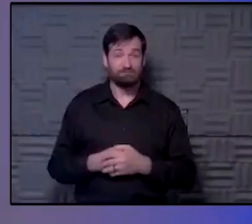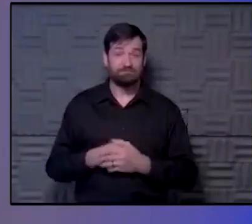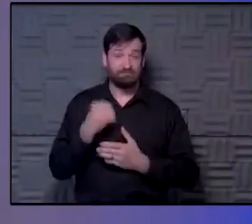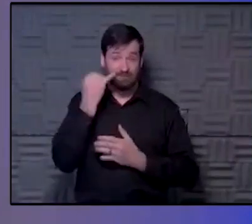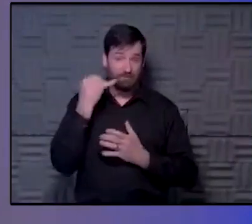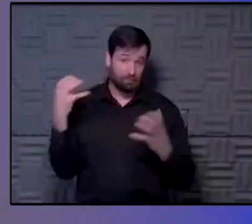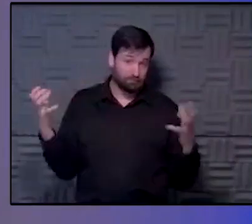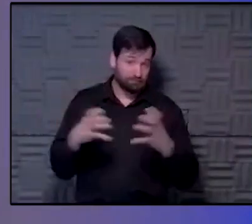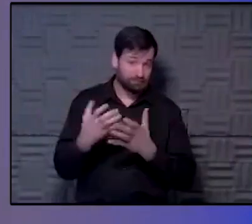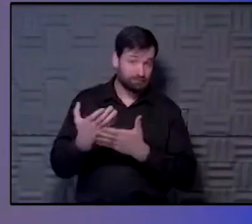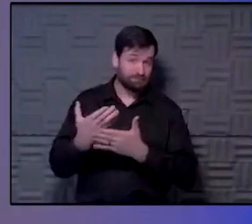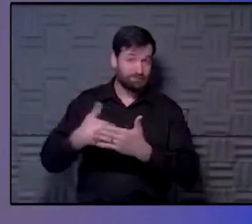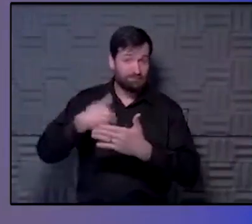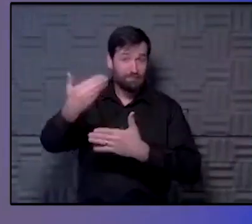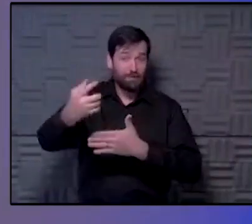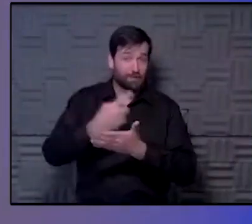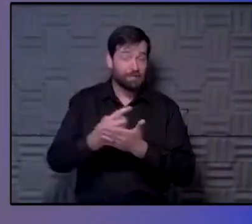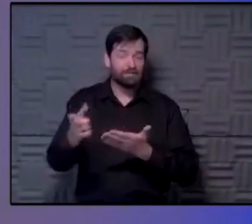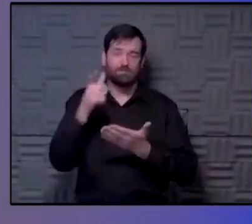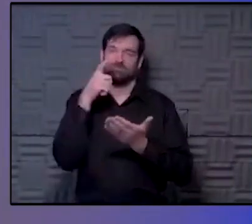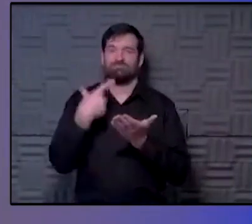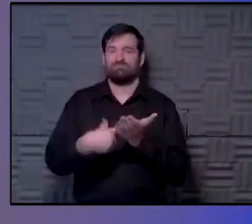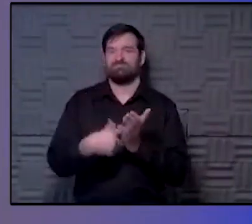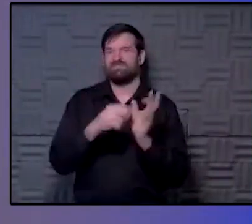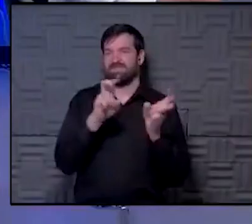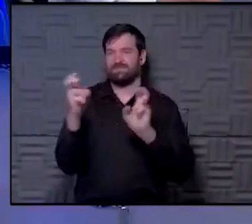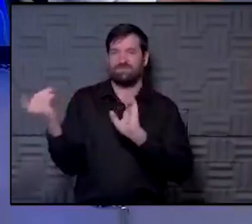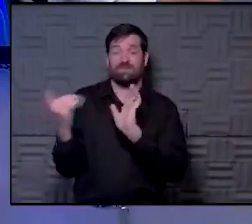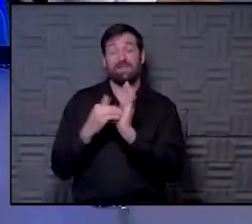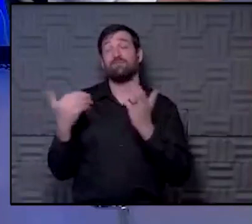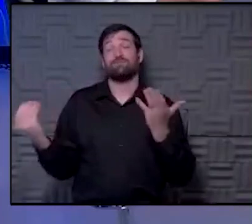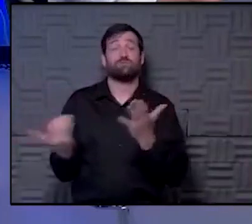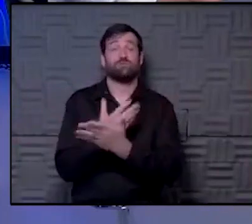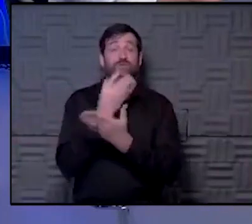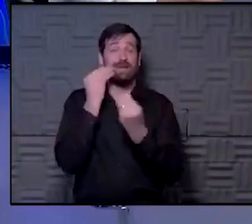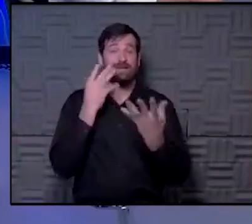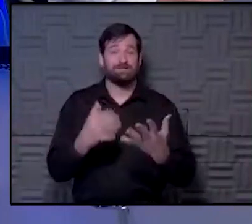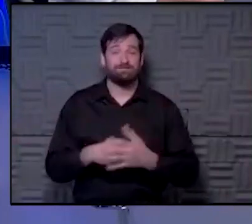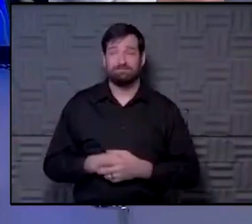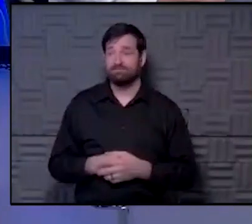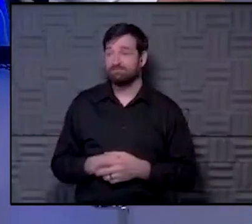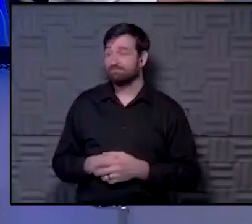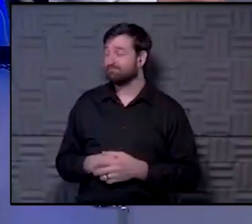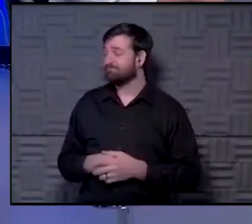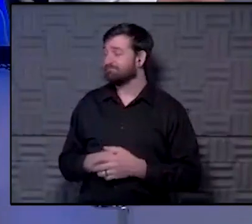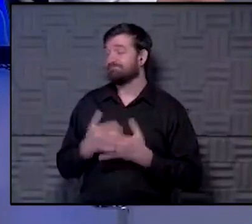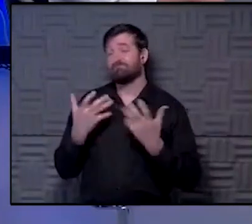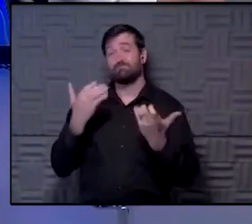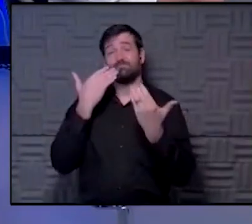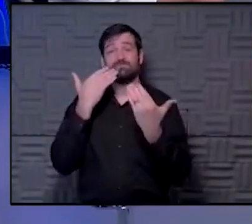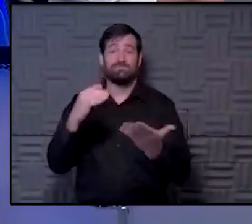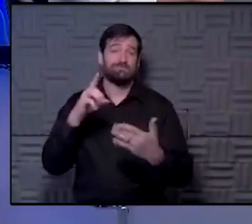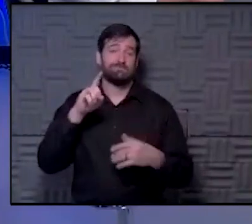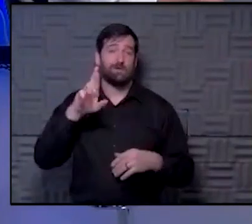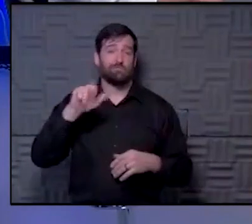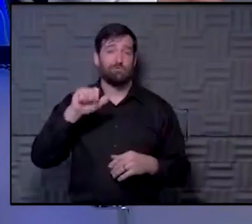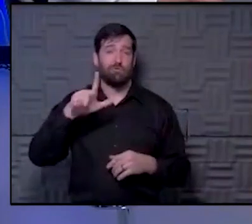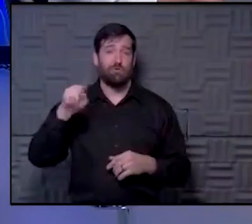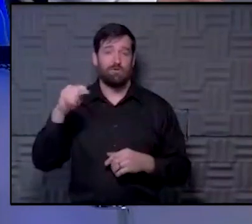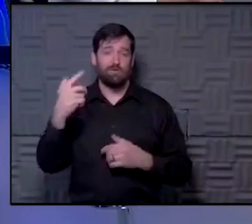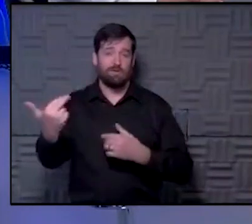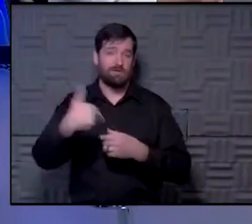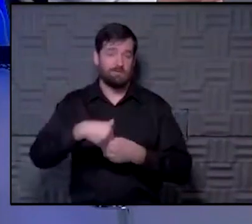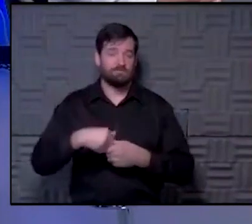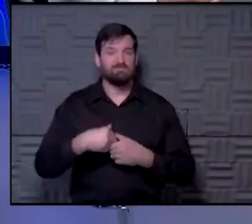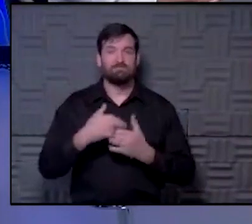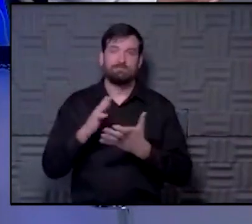together the week after that, we'll talk about all these issues once again with new data. Very good. I just want to thank Dr. Ault for coming in. It's nice